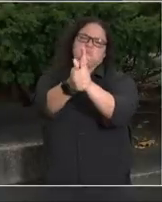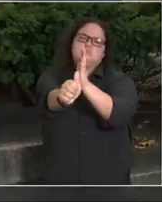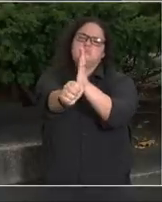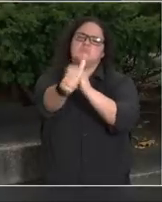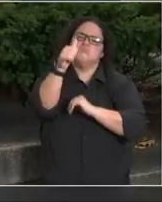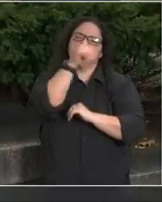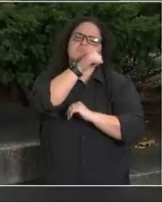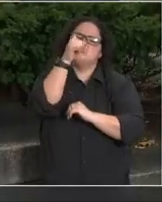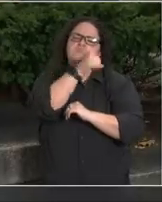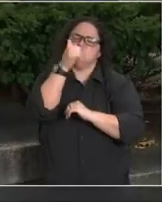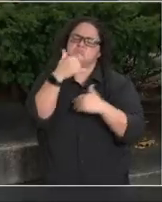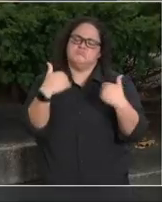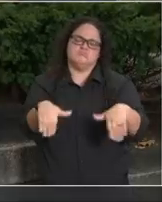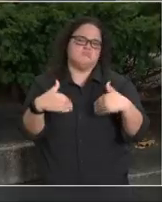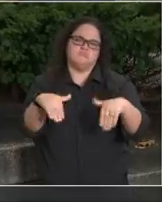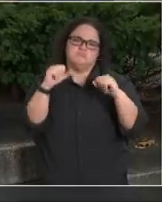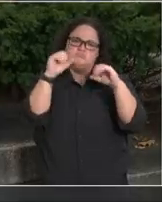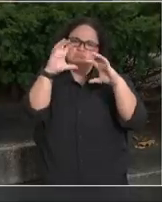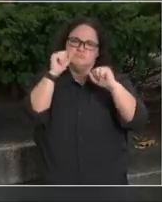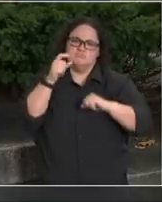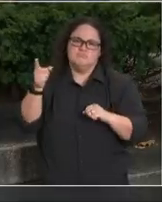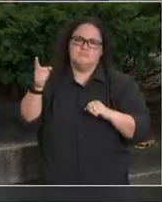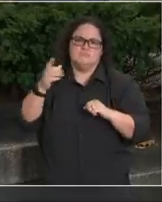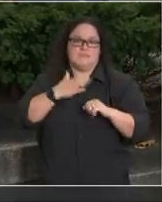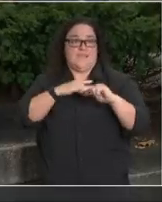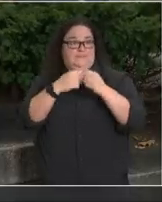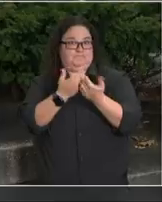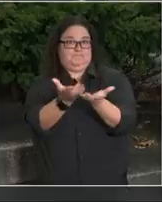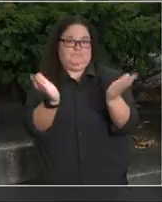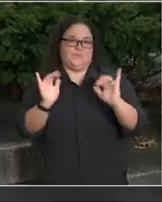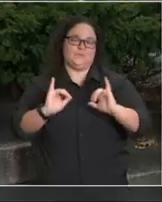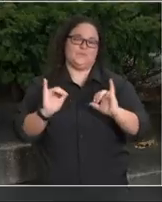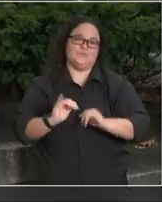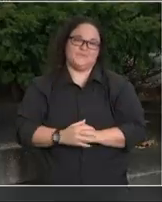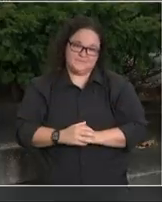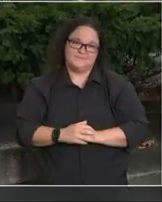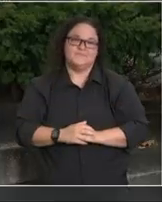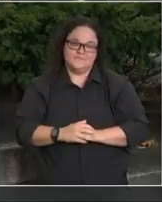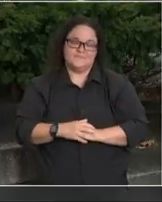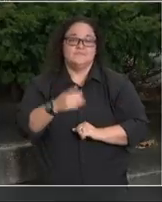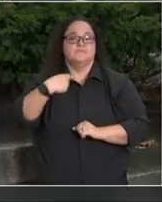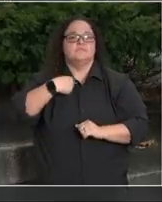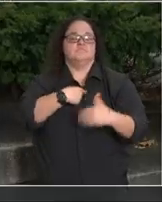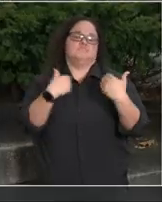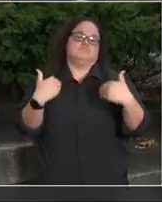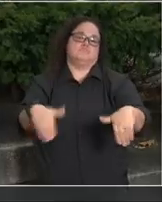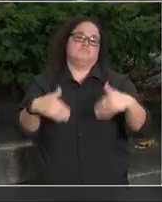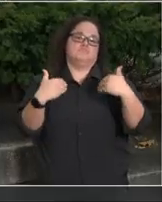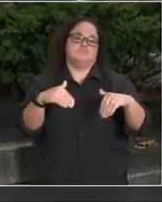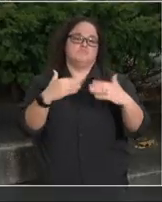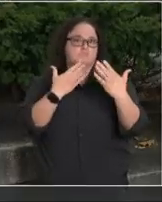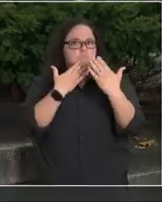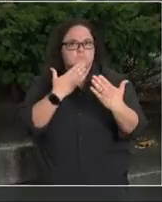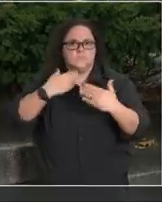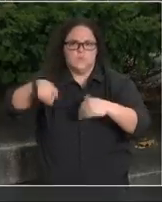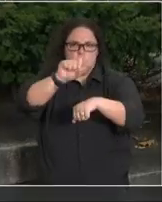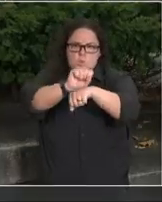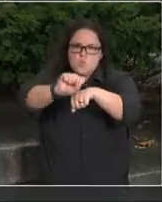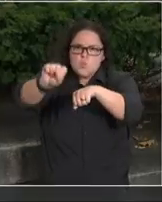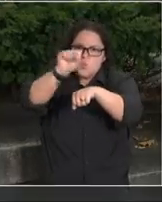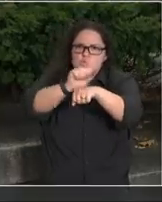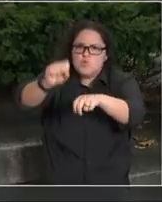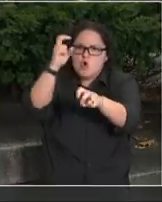my team. We are grateful for the hard work that was done when we received an order